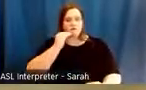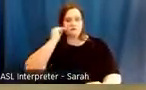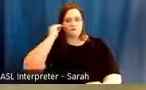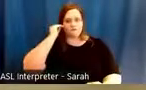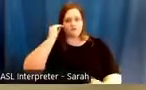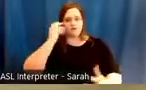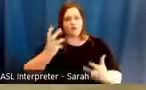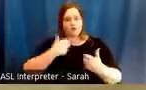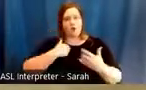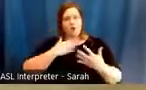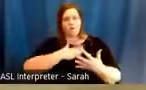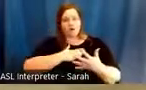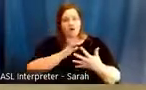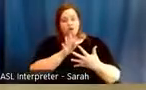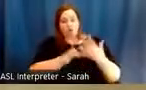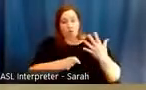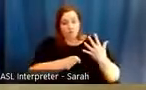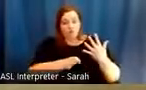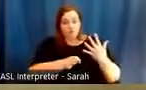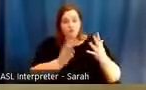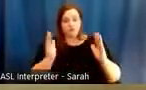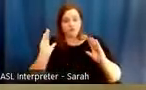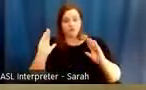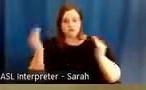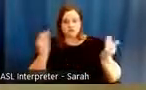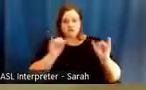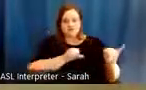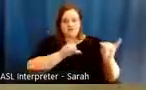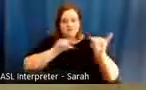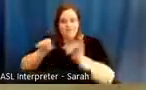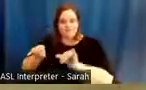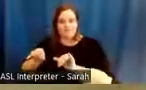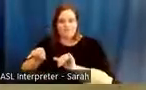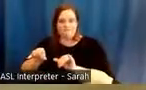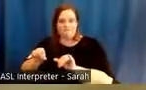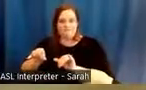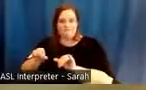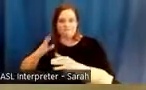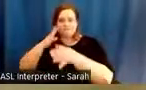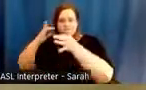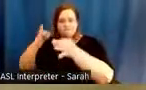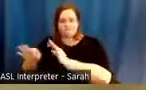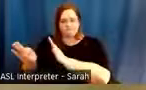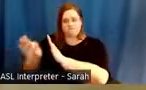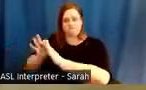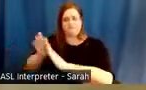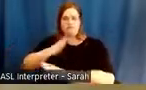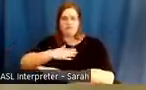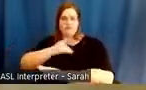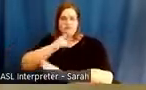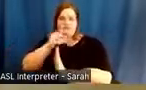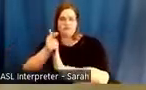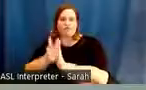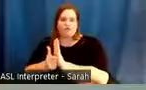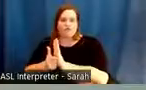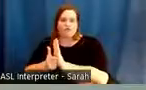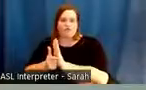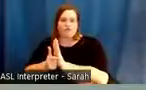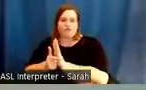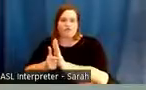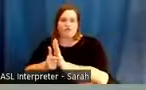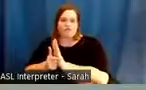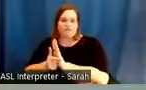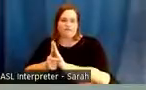my choices to be the same kind of choices we made for my mother-in-law. Thank you,